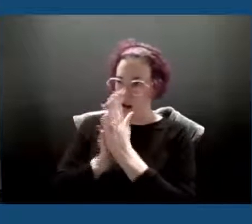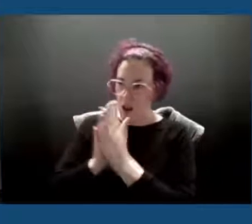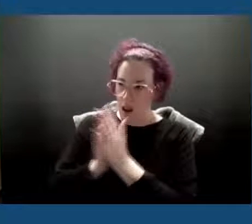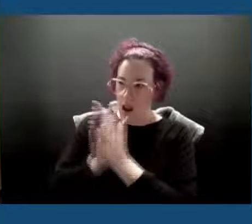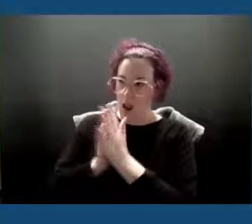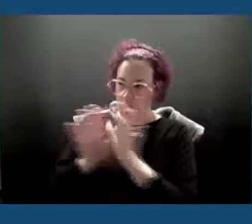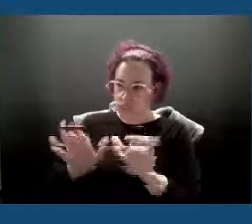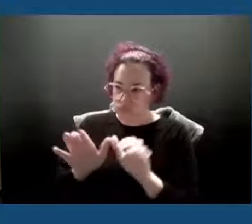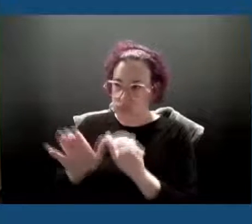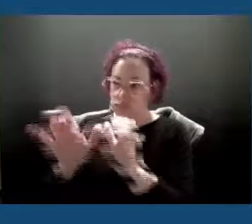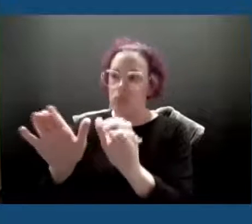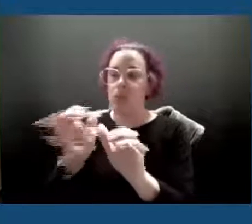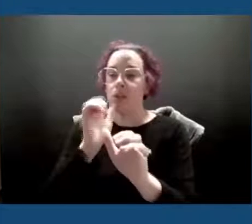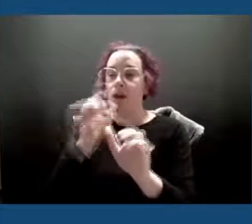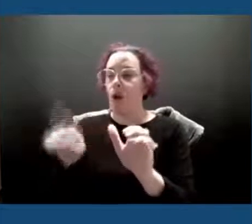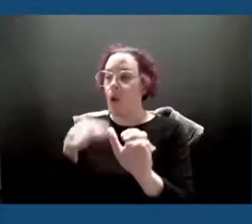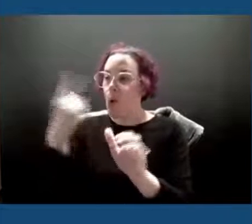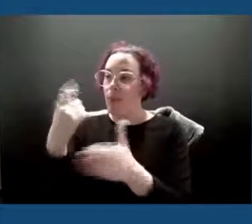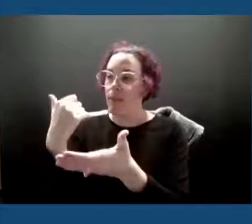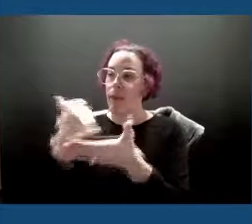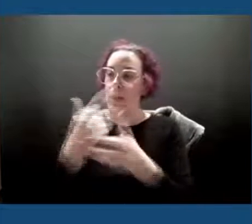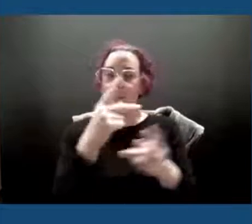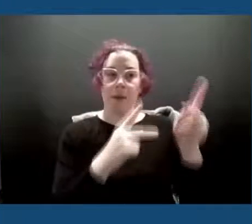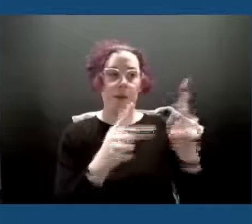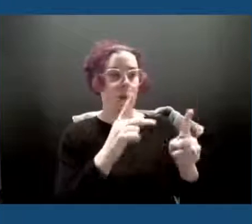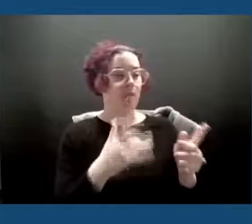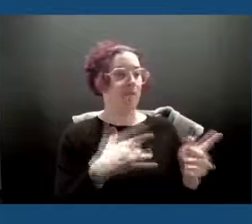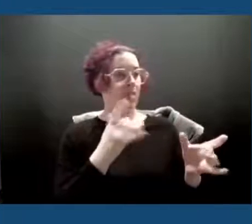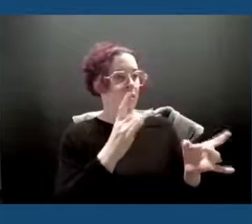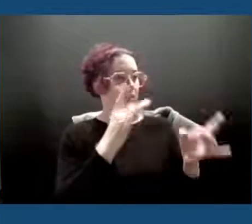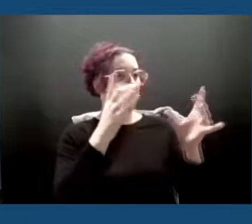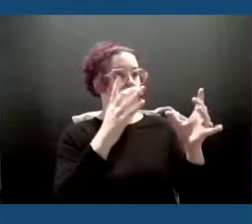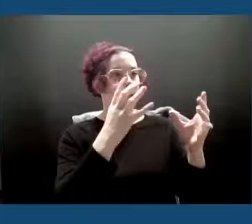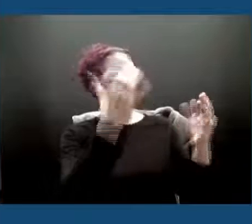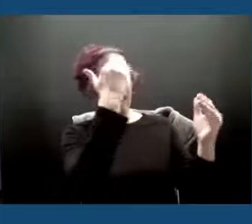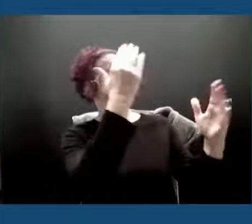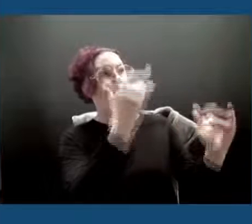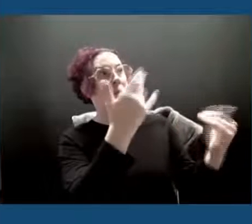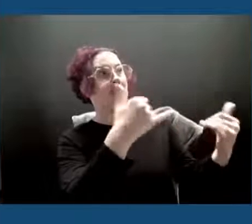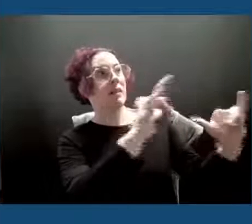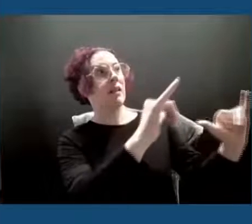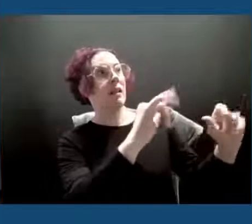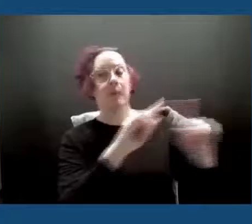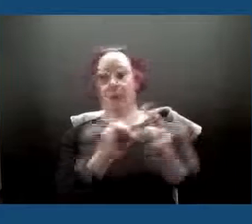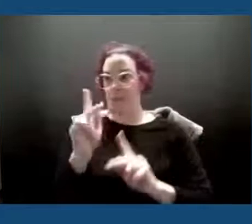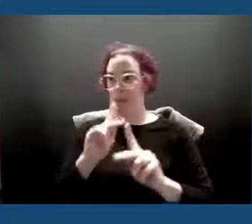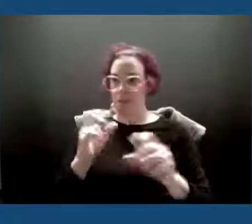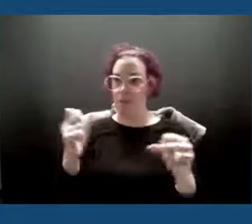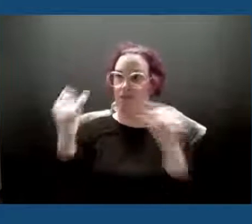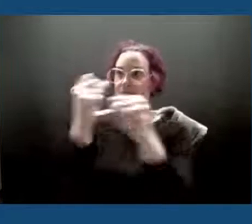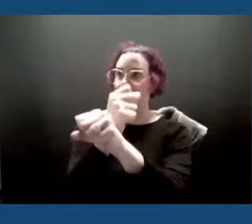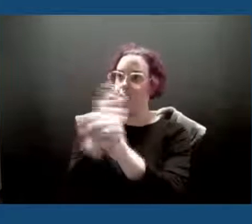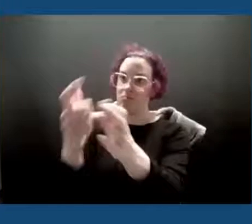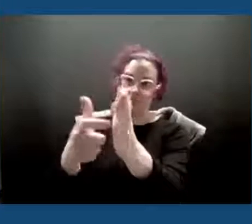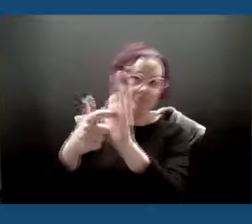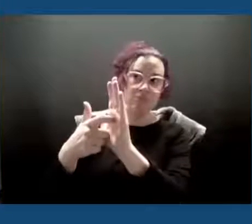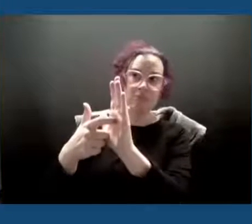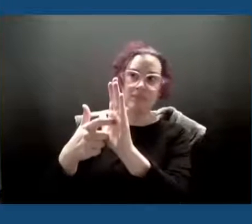for families in crisis, but has provided people with a stronger voice for their fight for safety through Melanie's